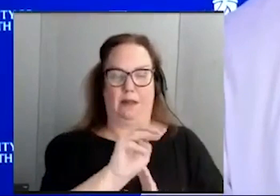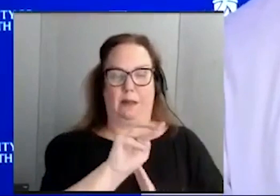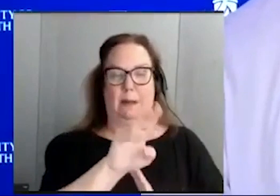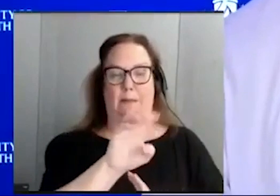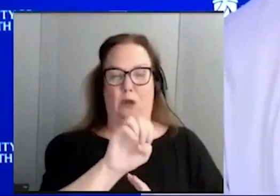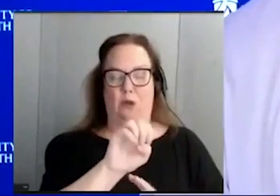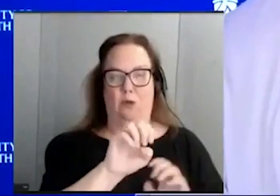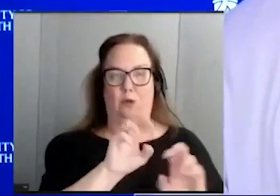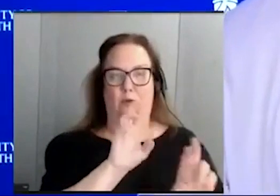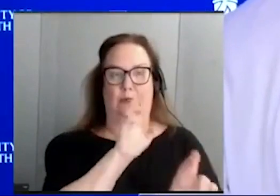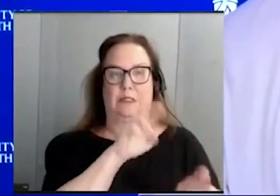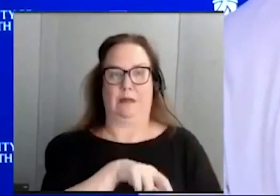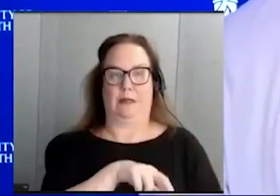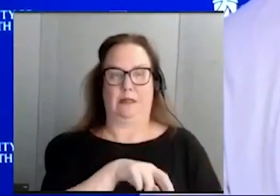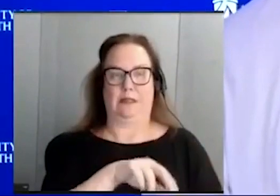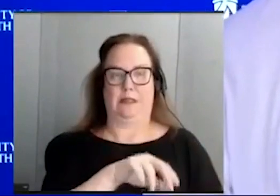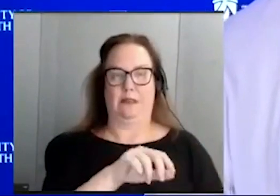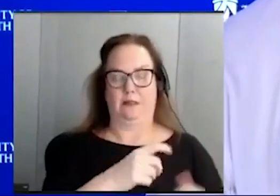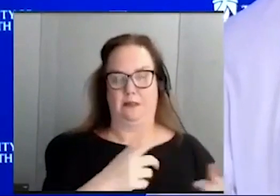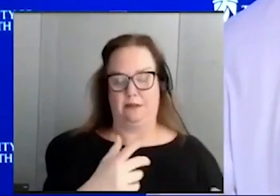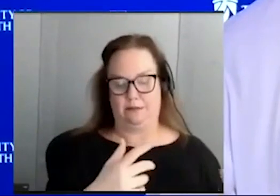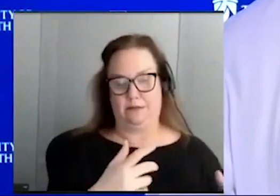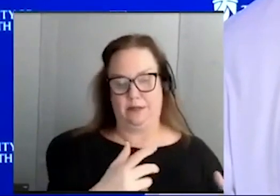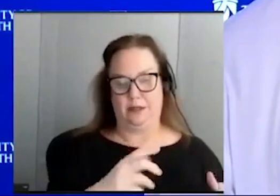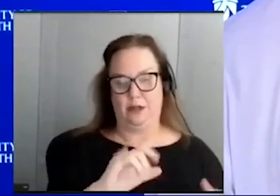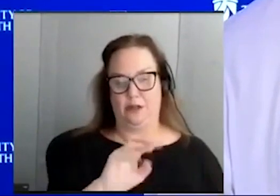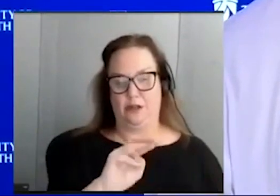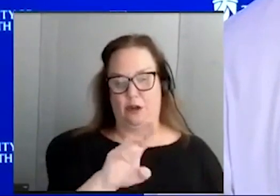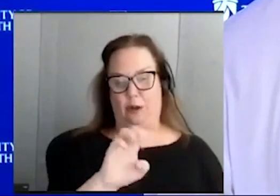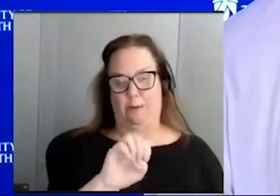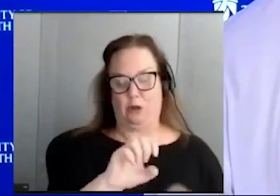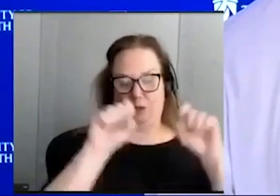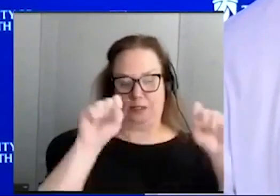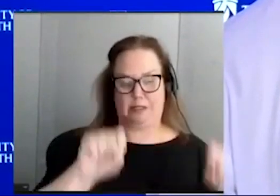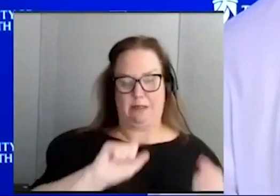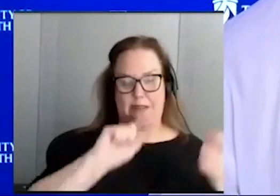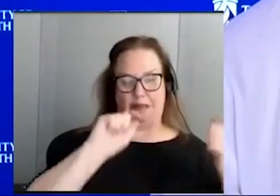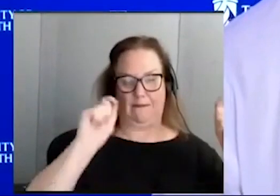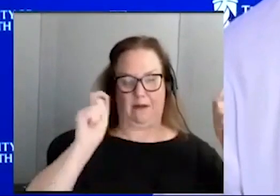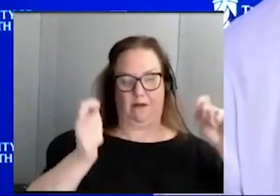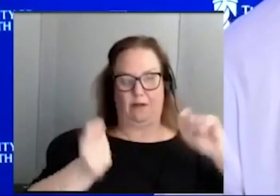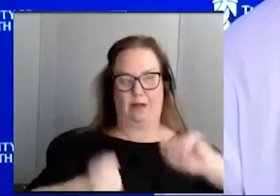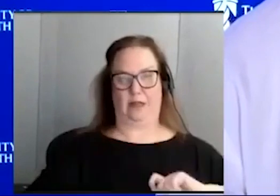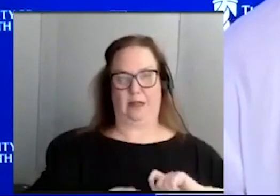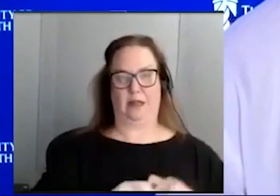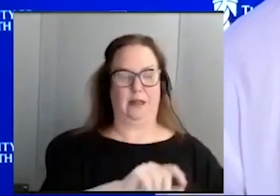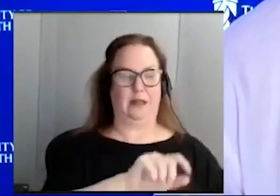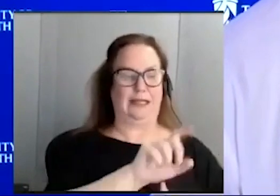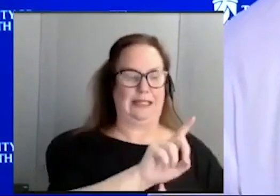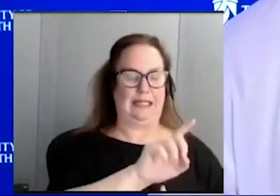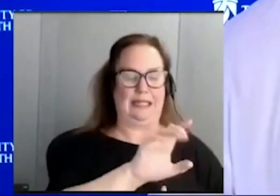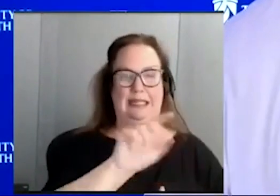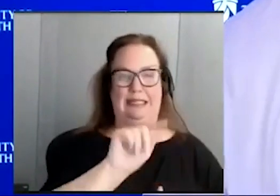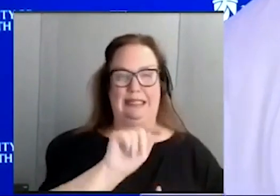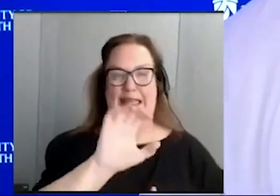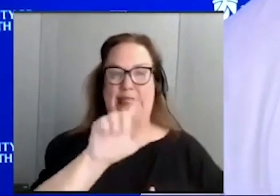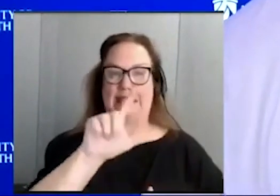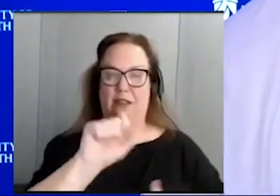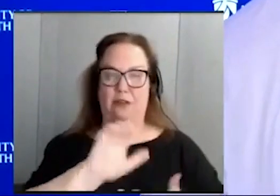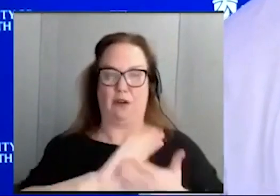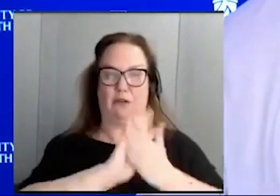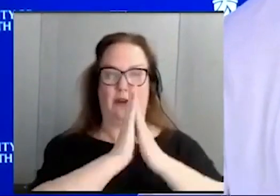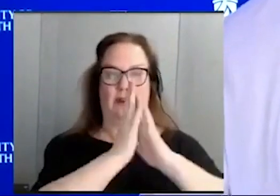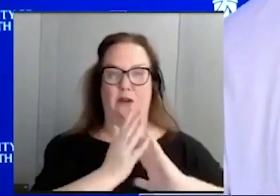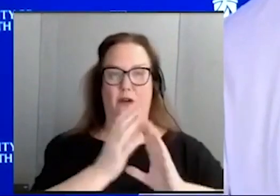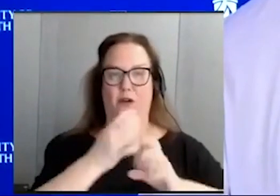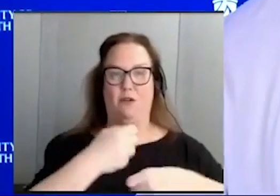those antibodies as well. So your immune system is evolving. Those B cells and T cells are evolving to be creating